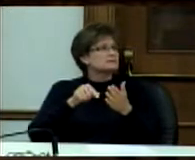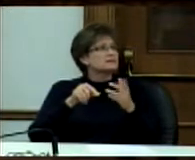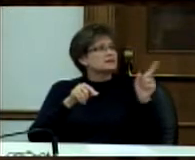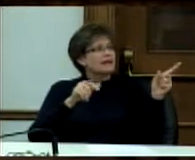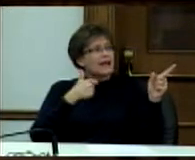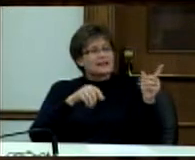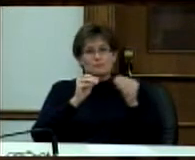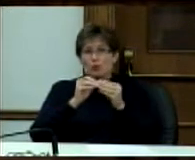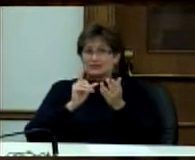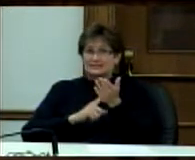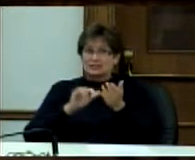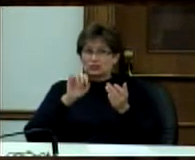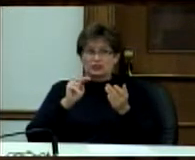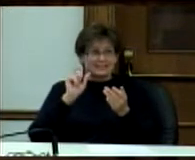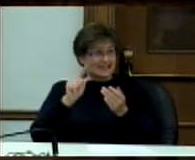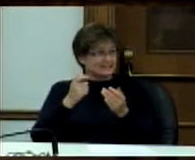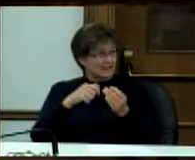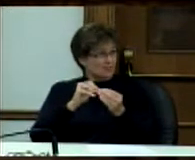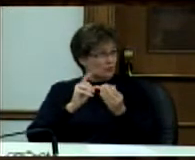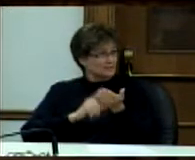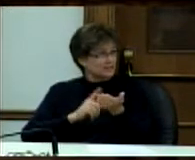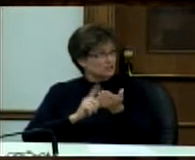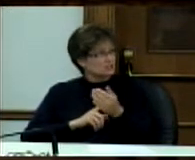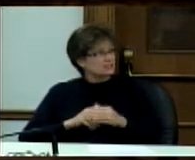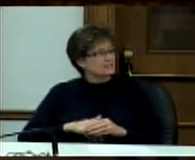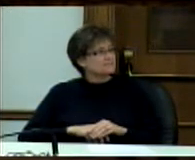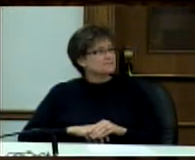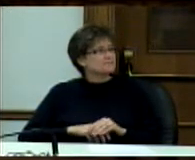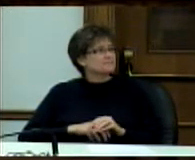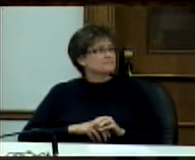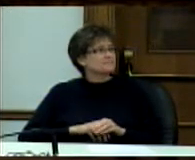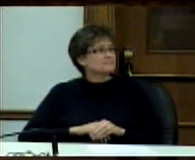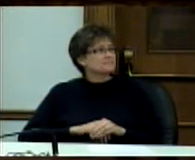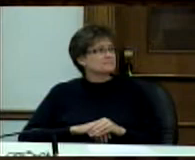Any further discussion on this item?